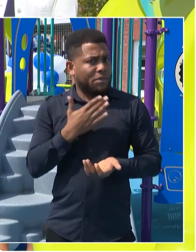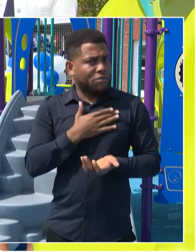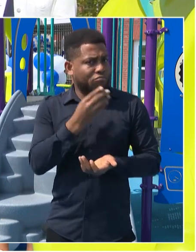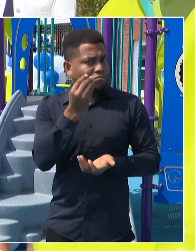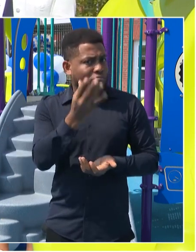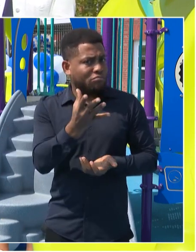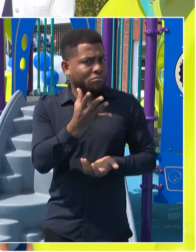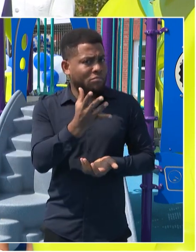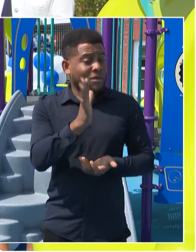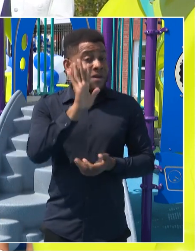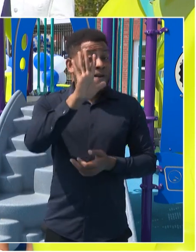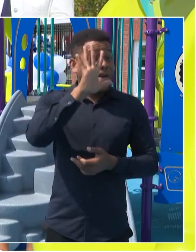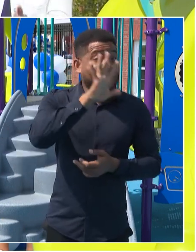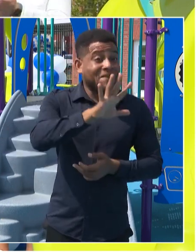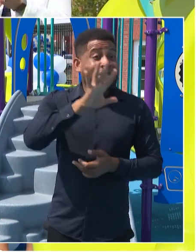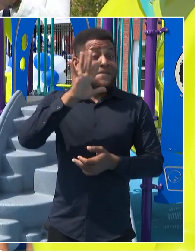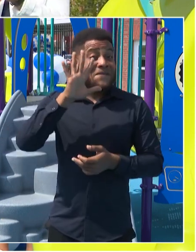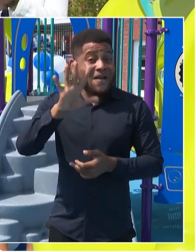are DC residents.